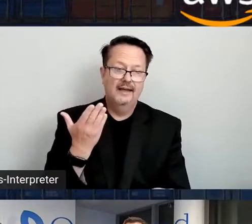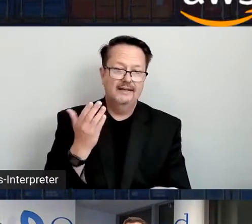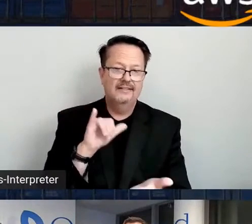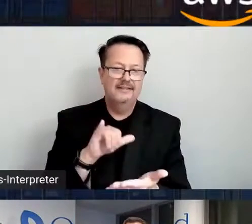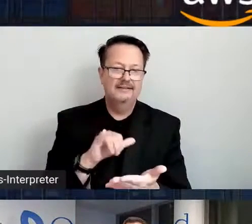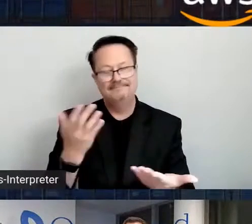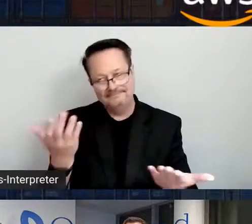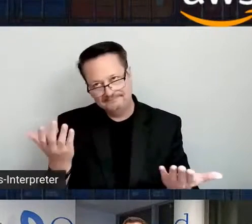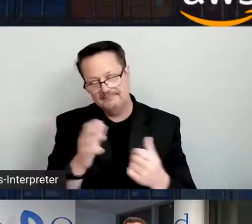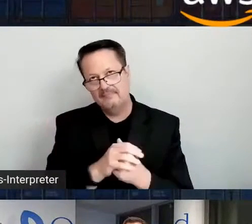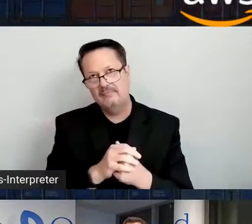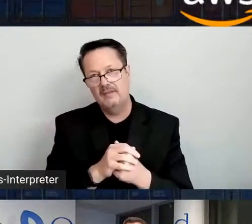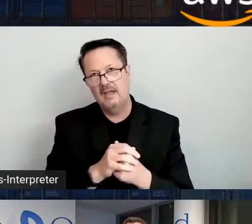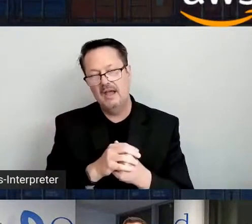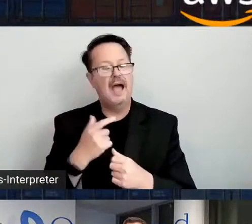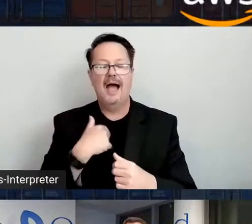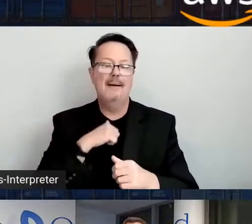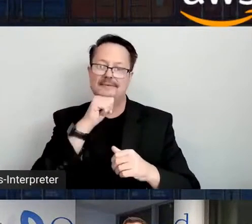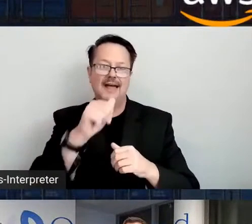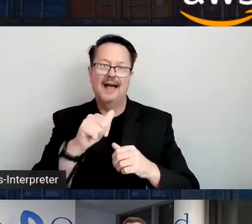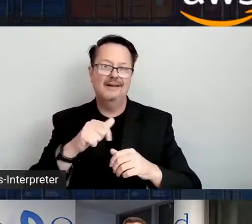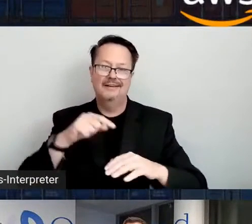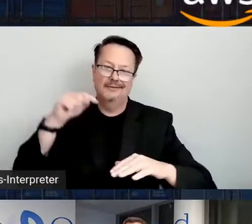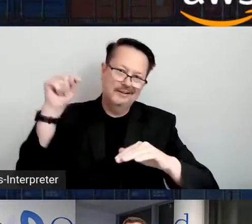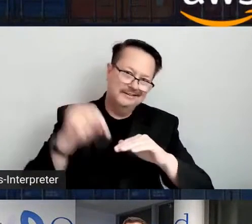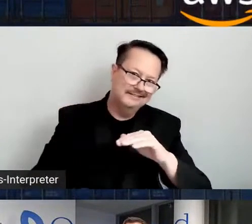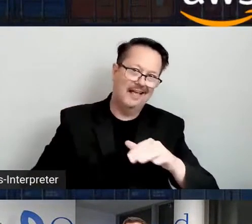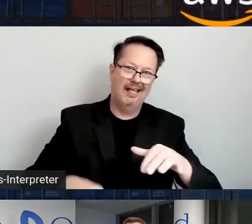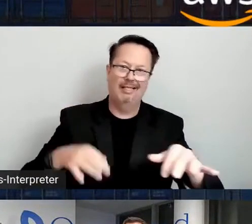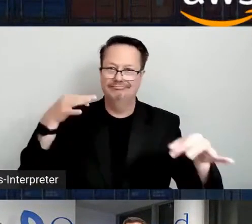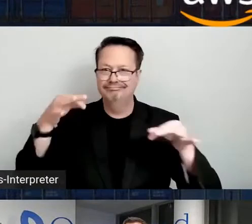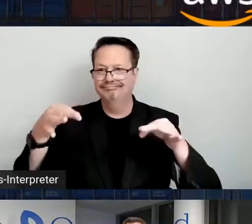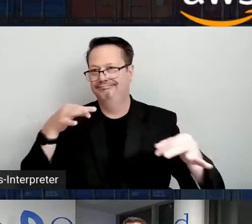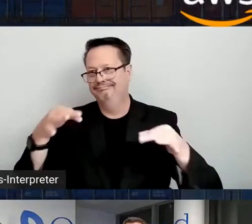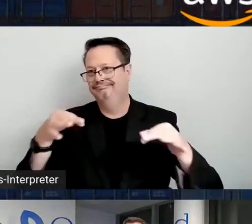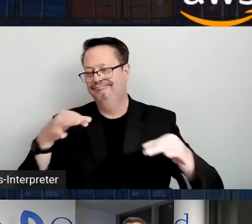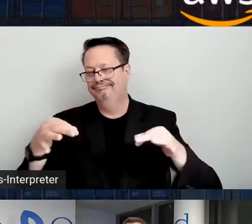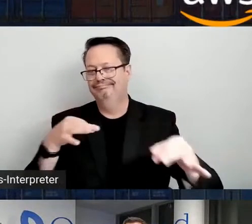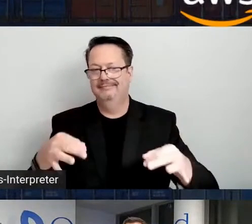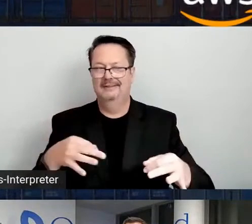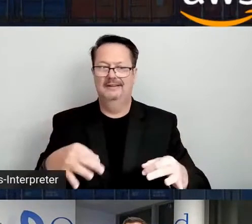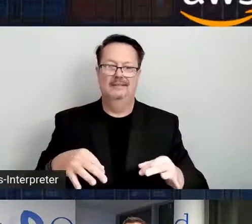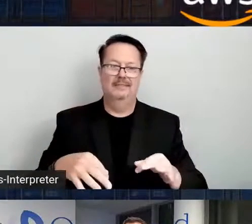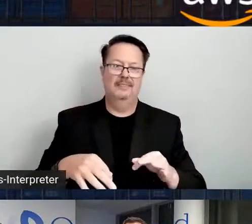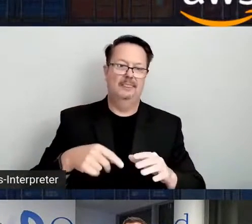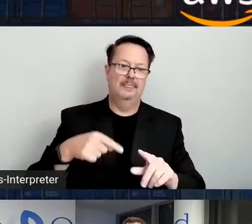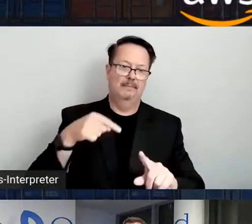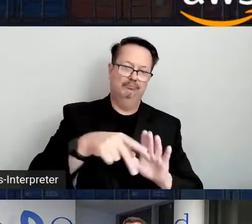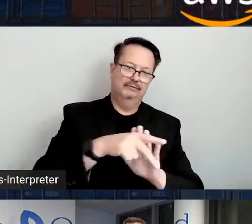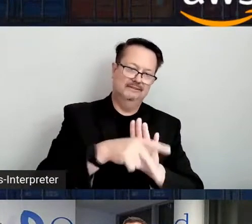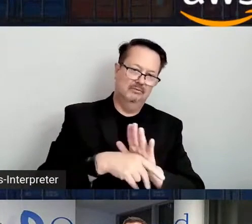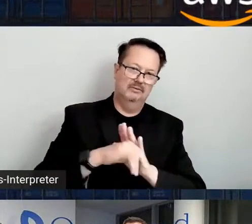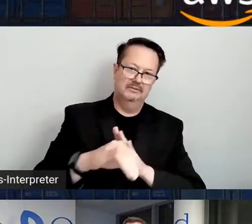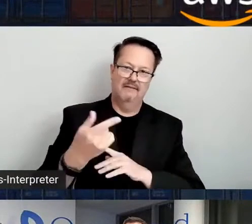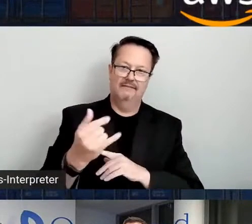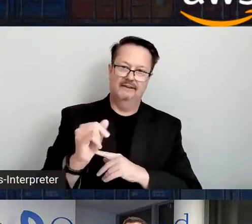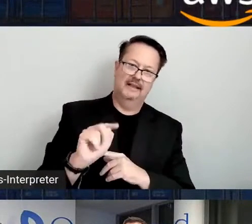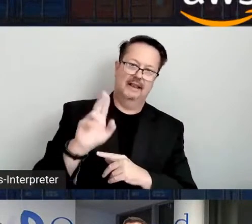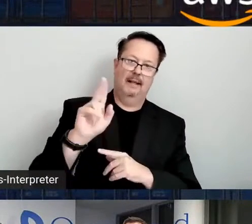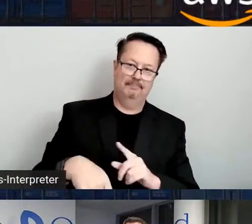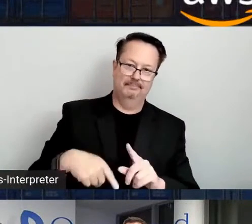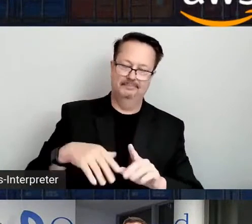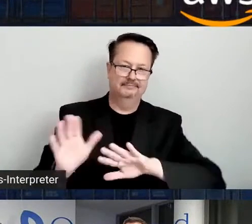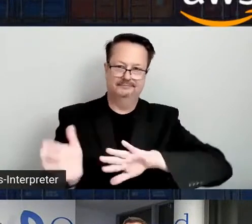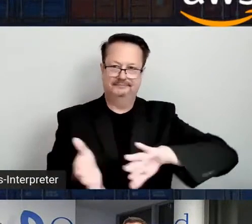So I'm not going to go into kind of like in depth as to what principles of GitOps are all about, right? But when you think about having